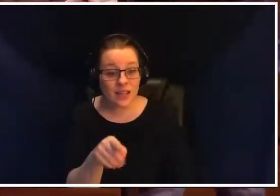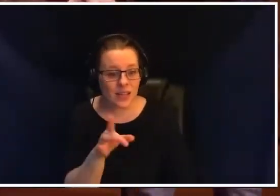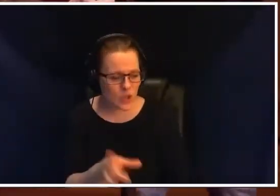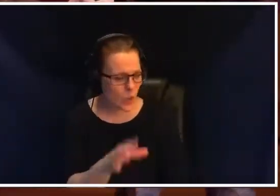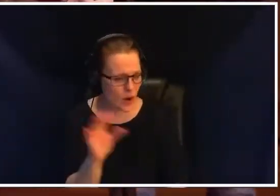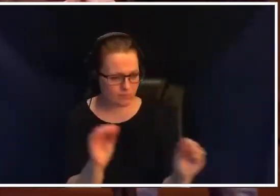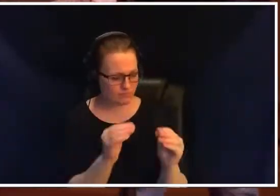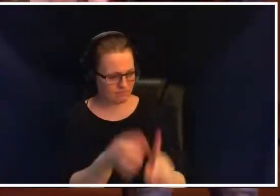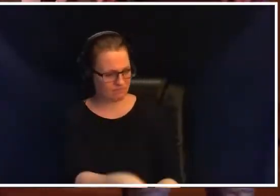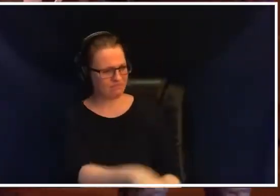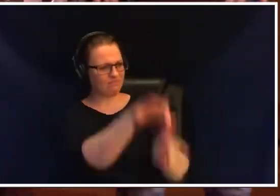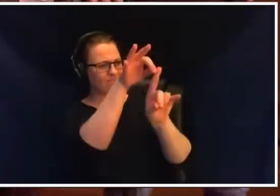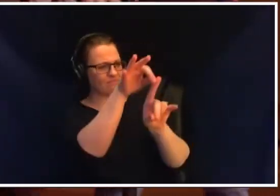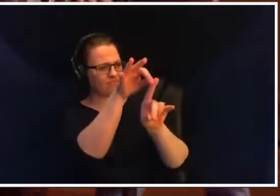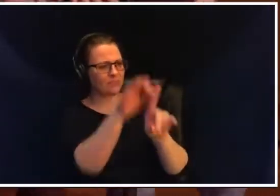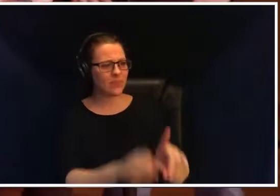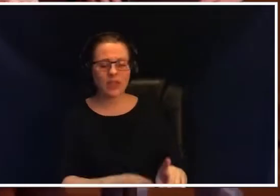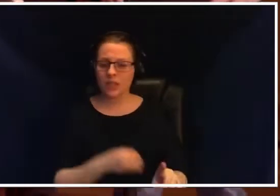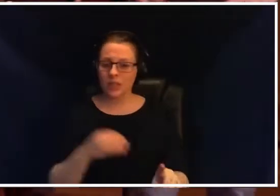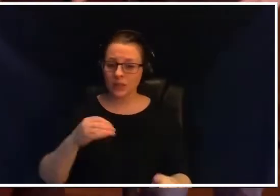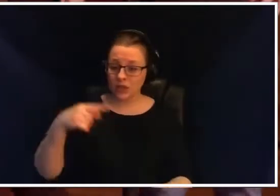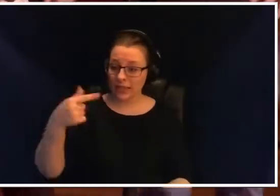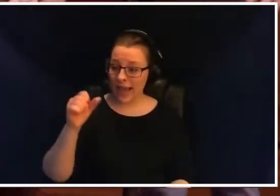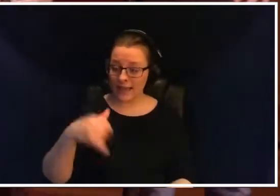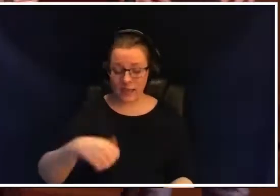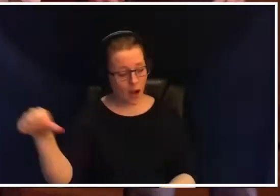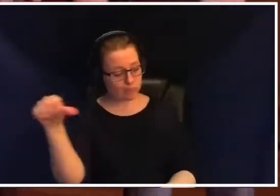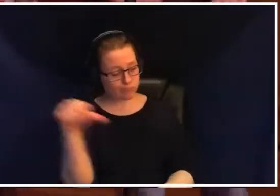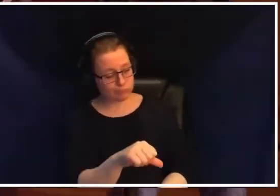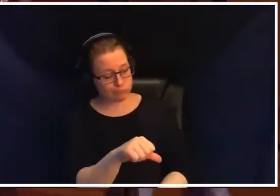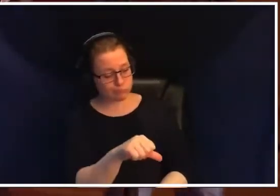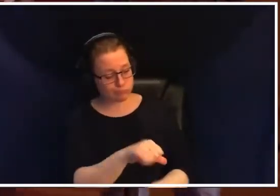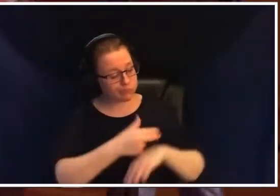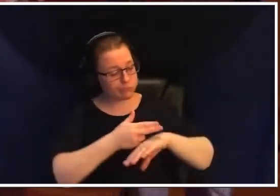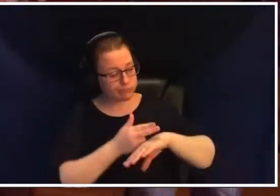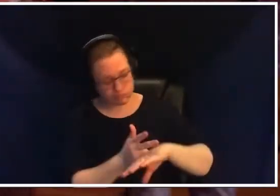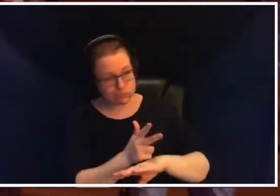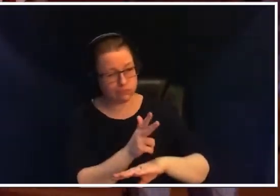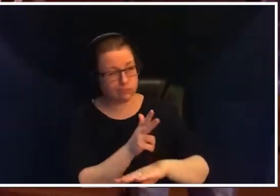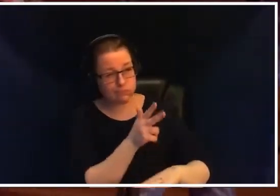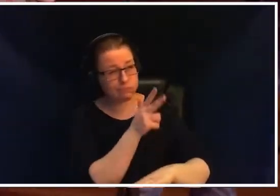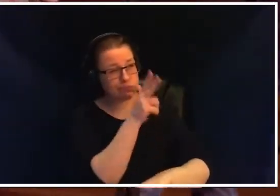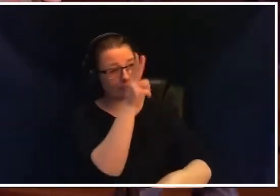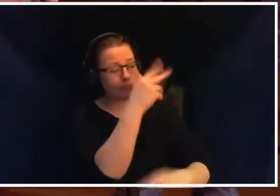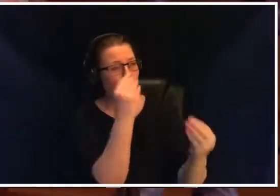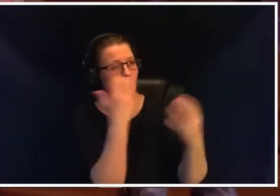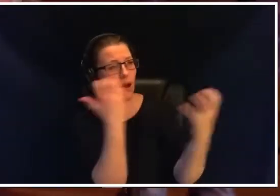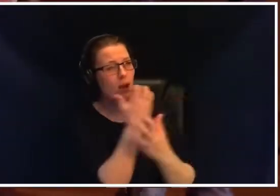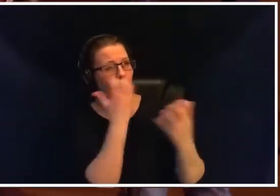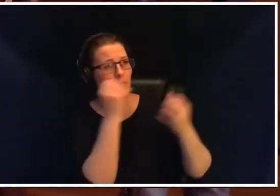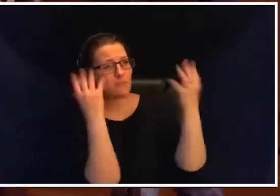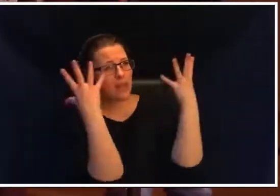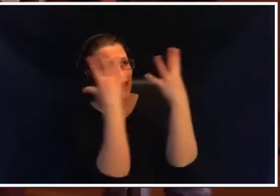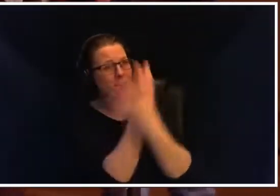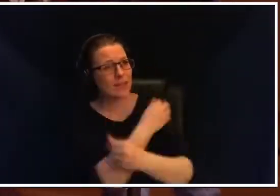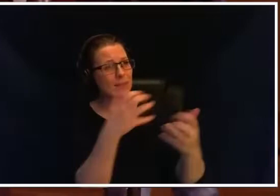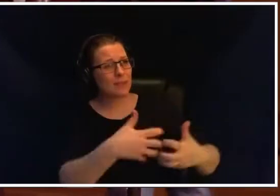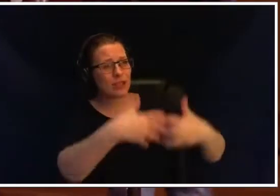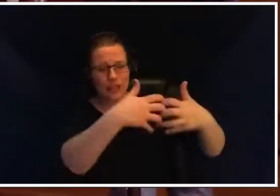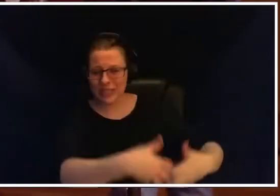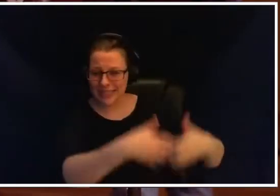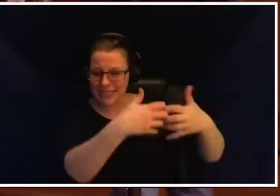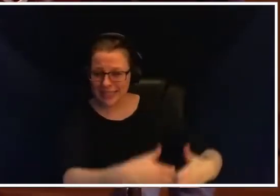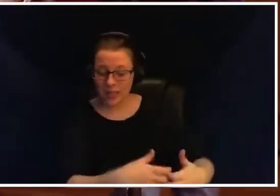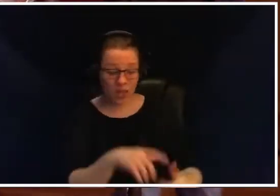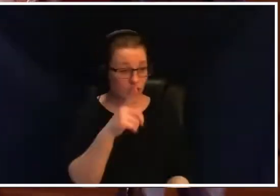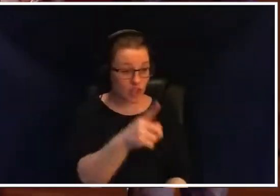a fuel-burning oracle, a phantasmagorical machine. You're more than